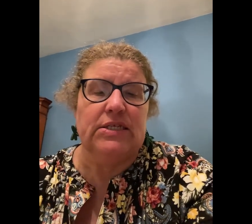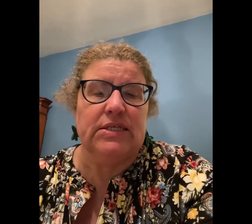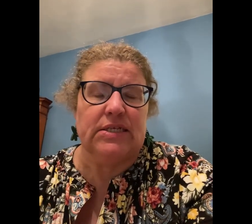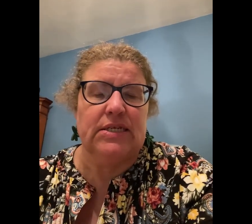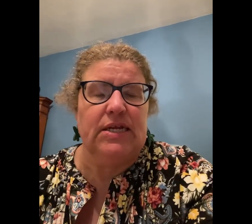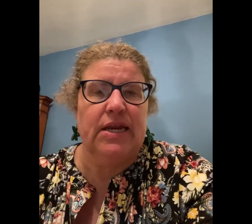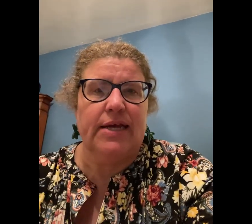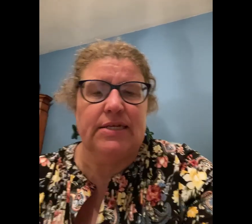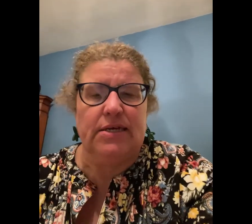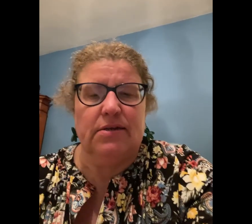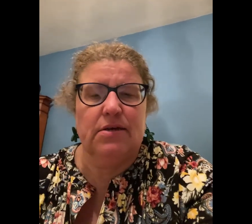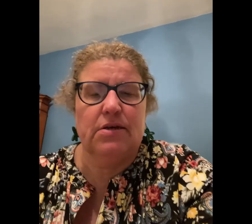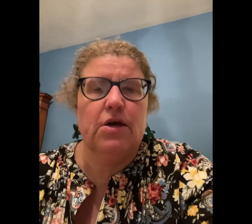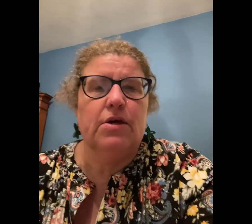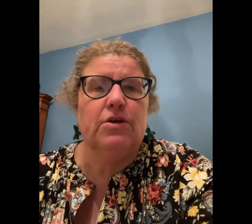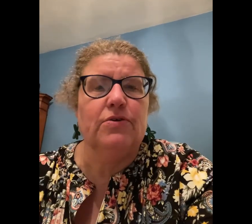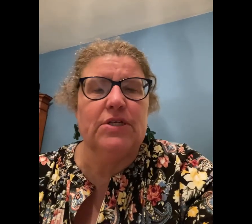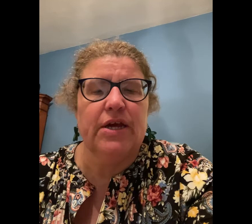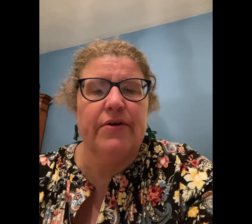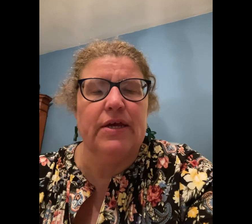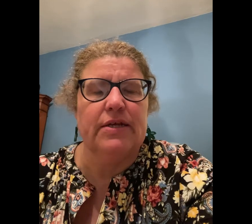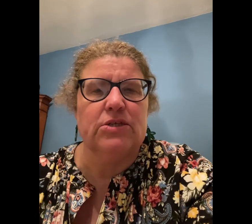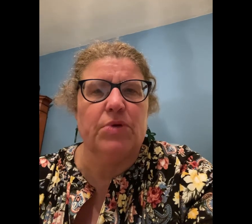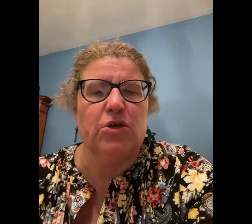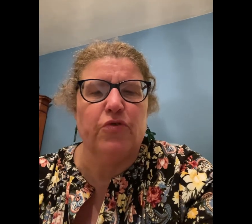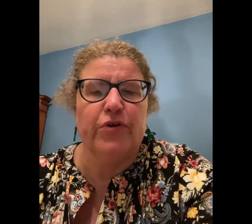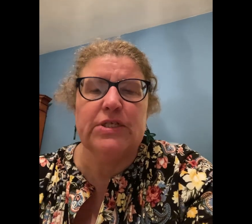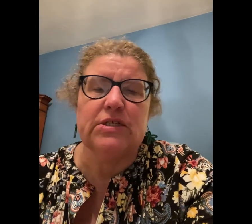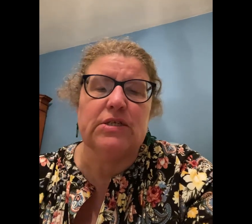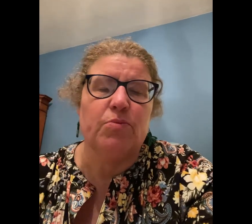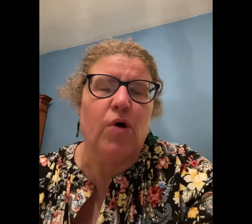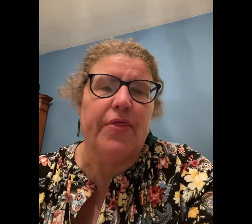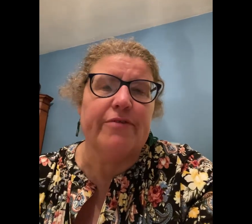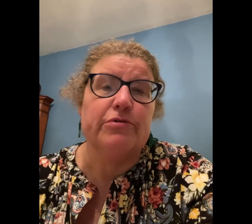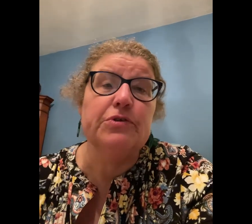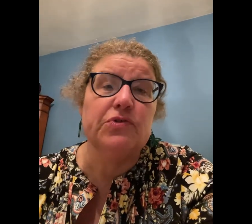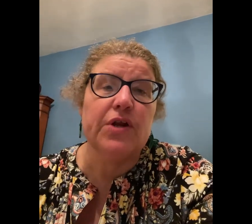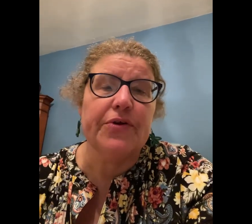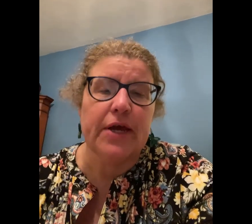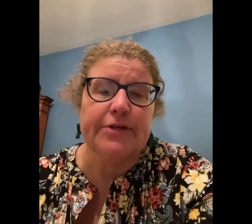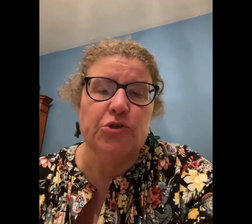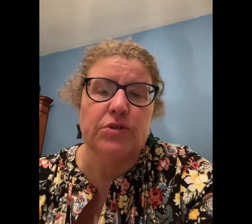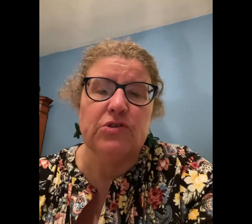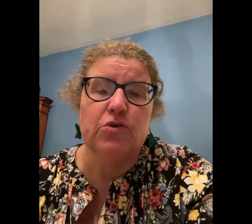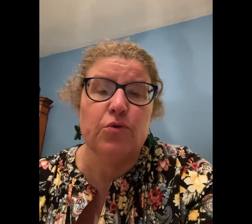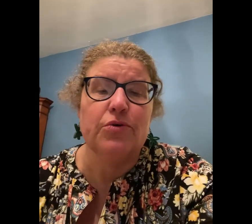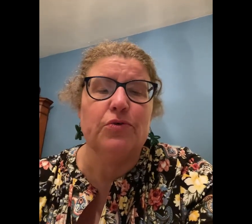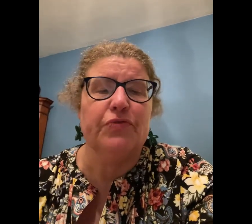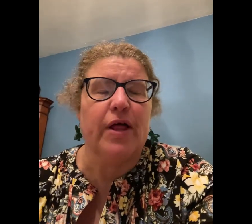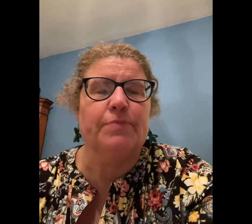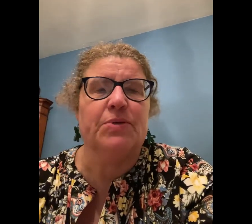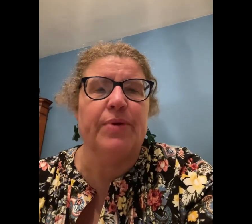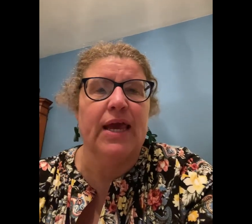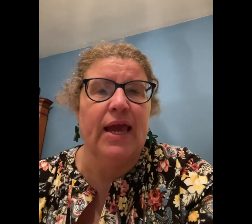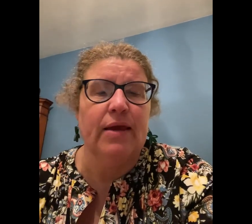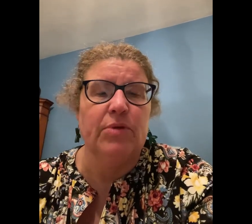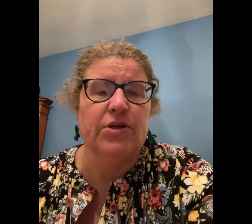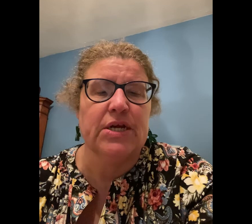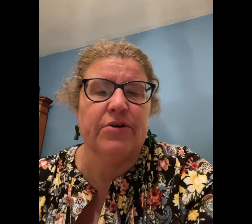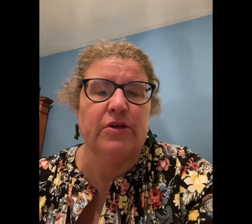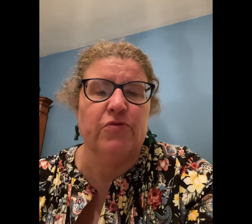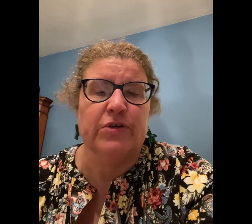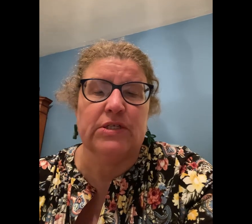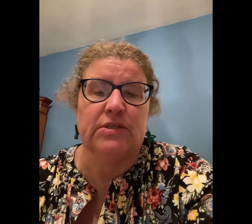at least 1619. Unitarianism and Universalism, while they have roots in other countries, grew, developed, and